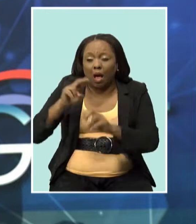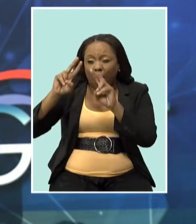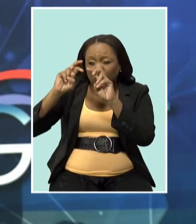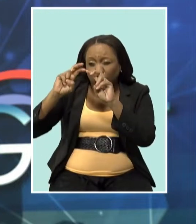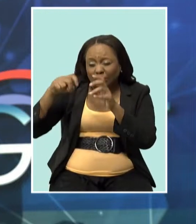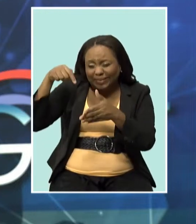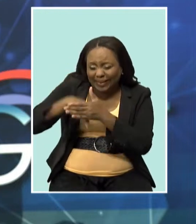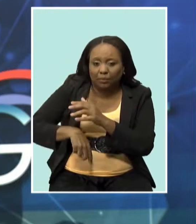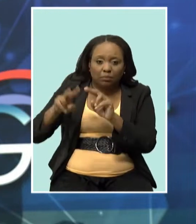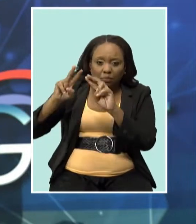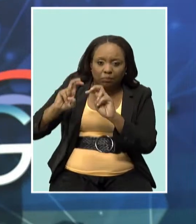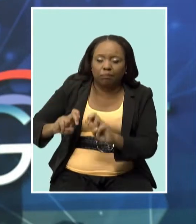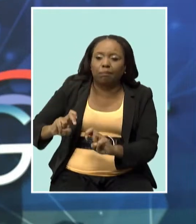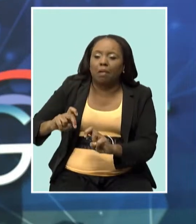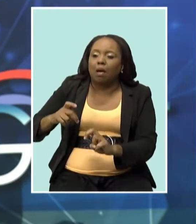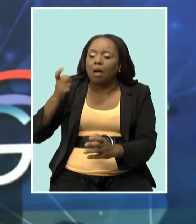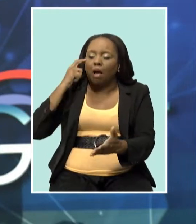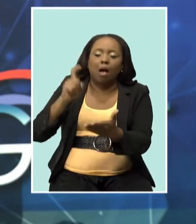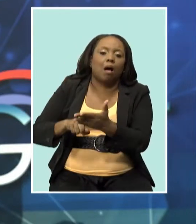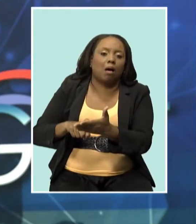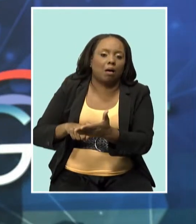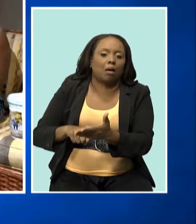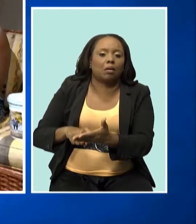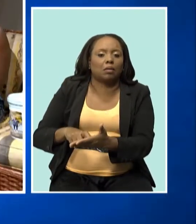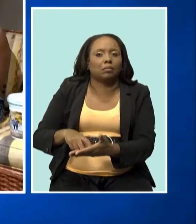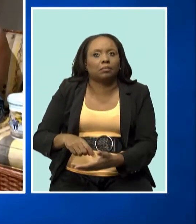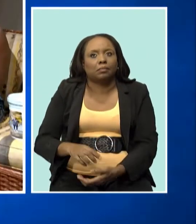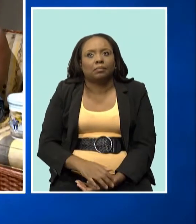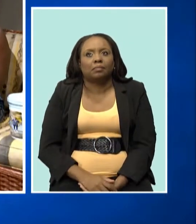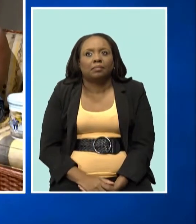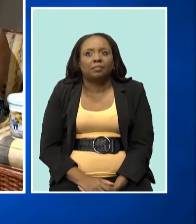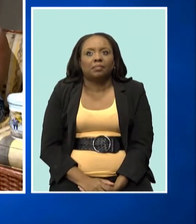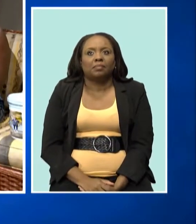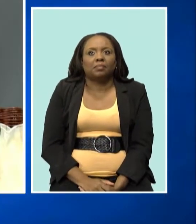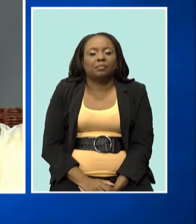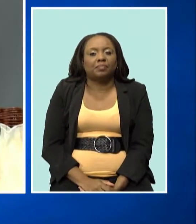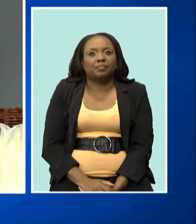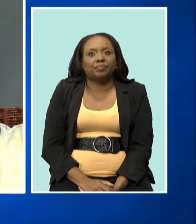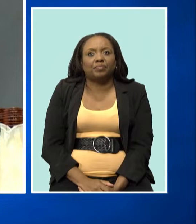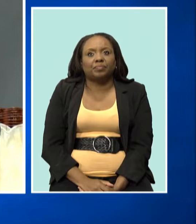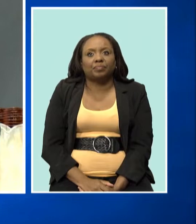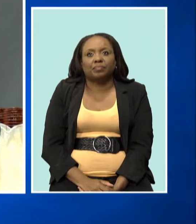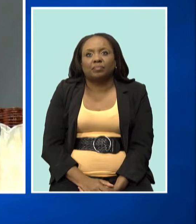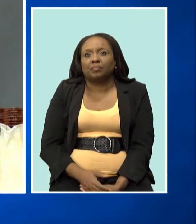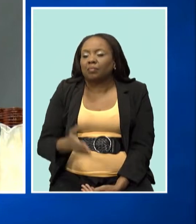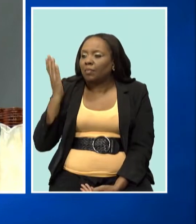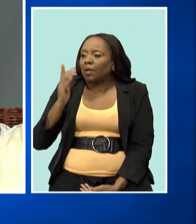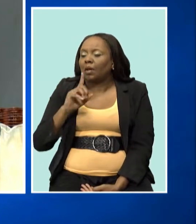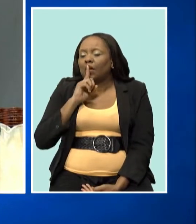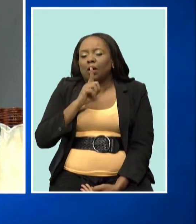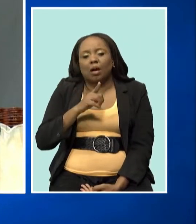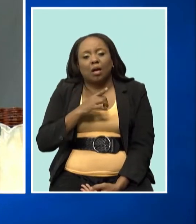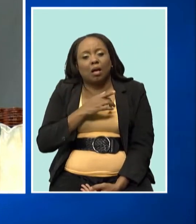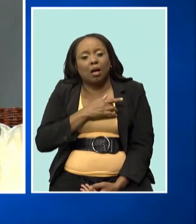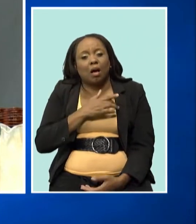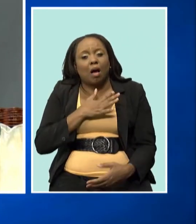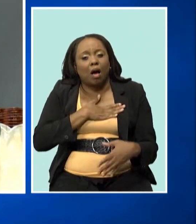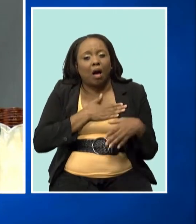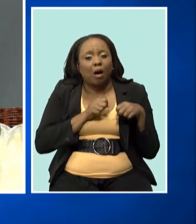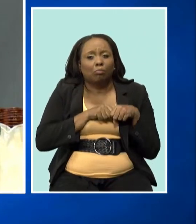with disabilities reside. In fact, we're also looking at setting up community surveillance systems, similar to